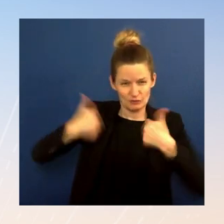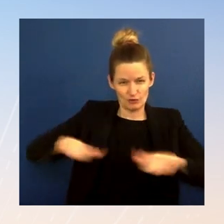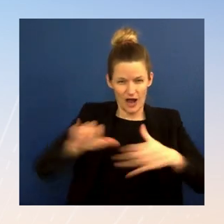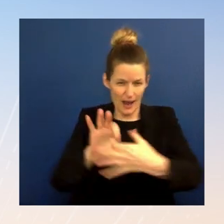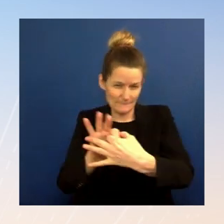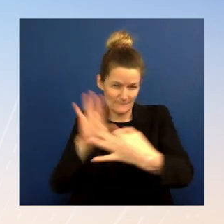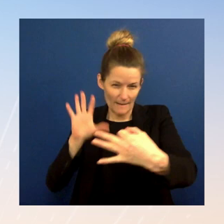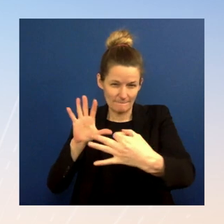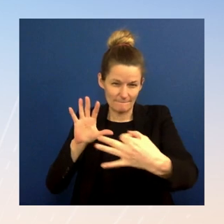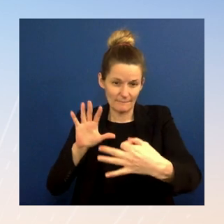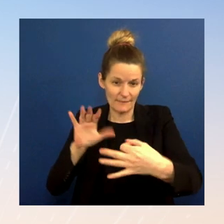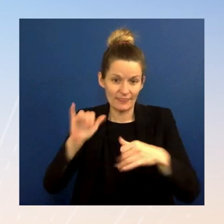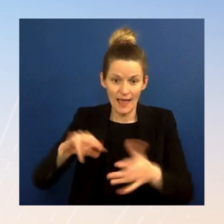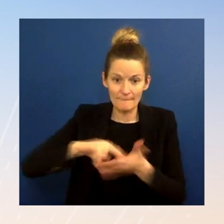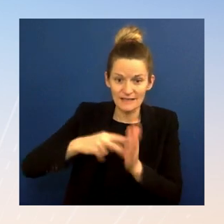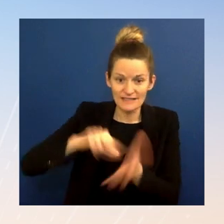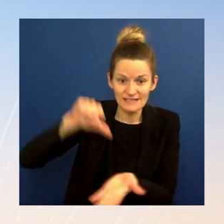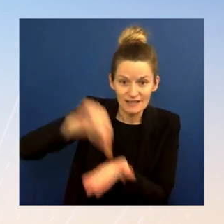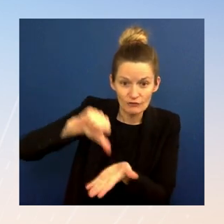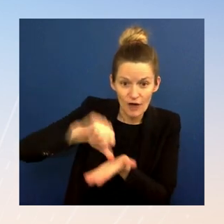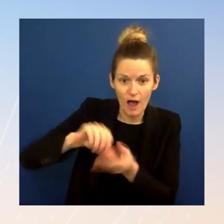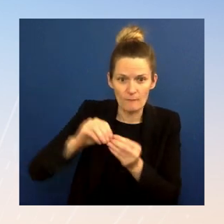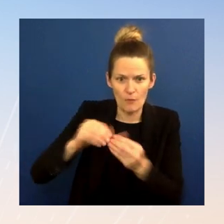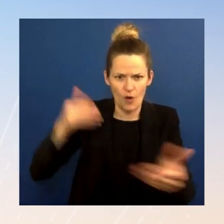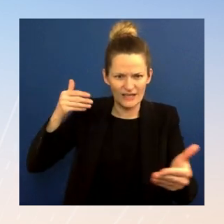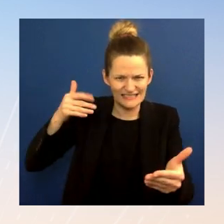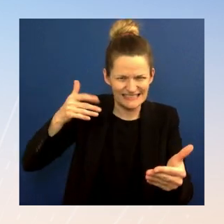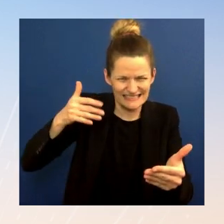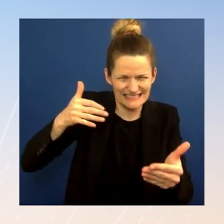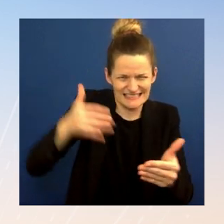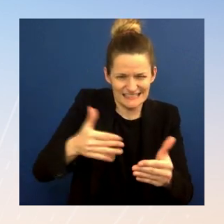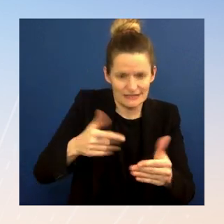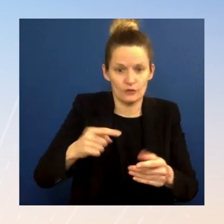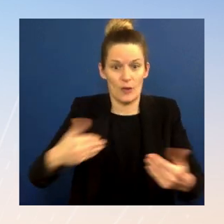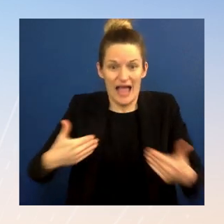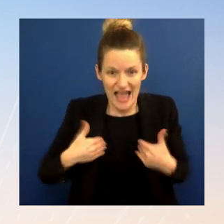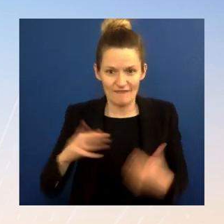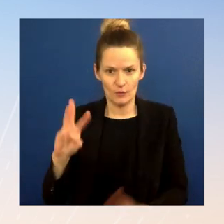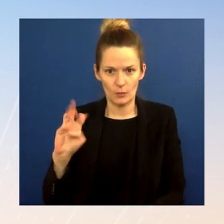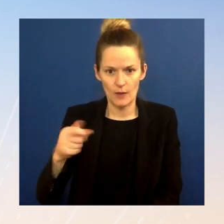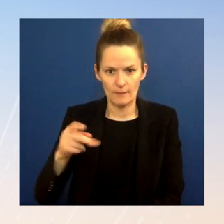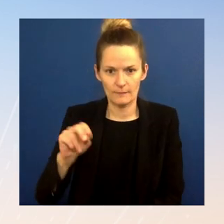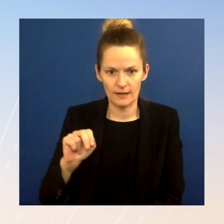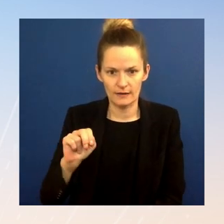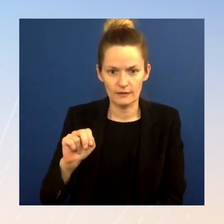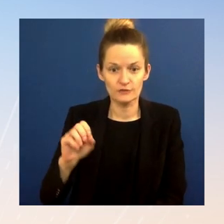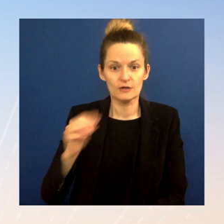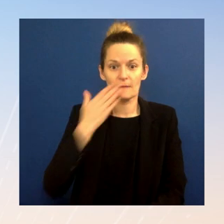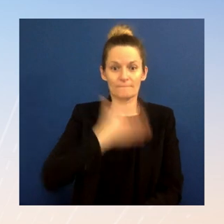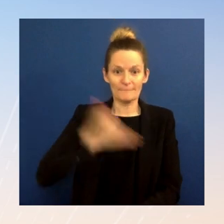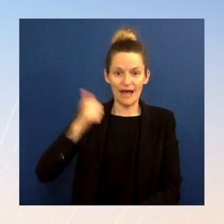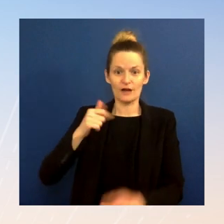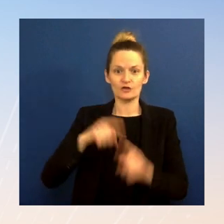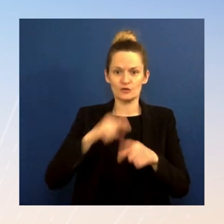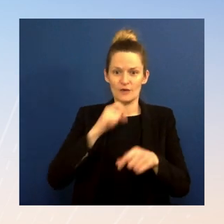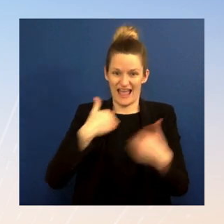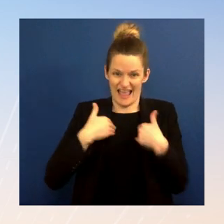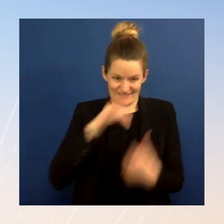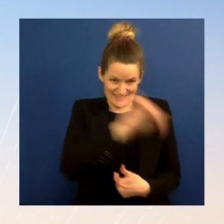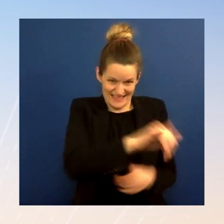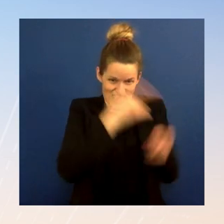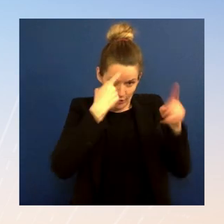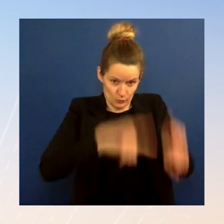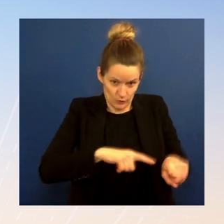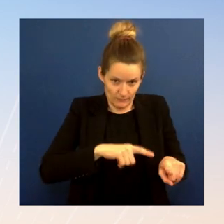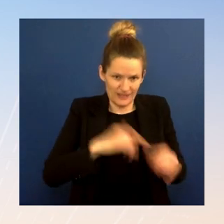that would be good for our national security and good for global security around the world. The Iran Nuclear Agreement Review Act